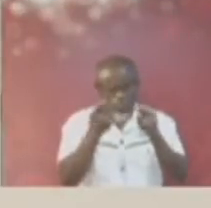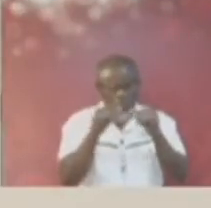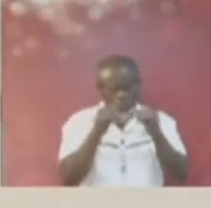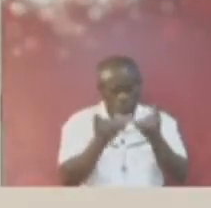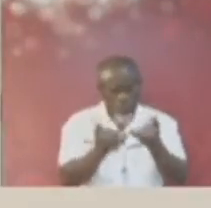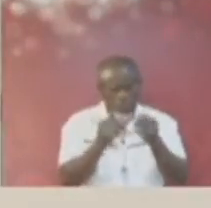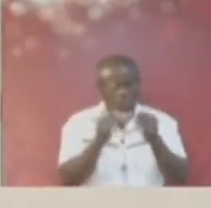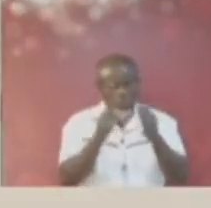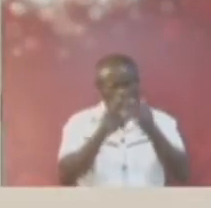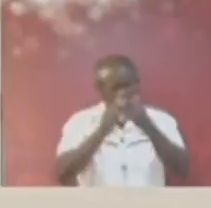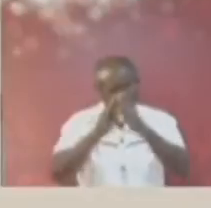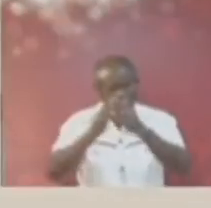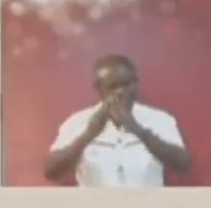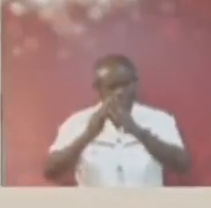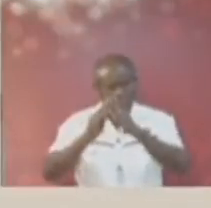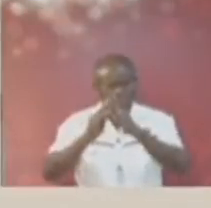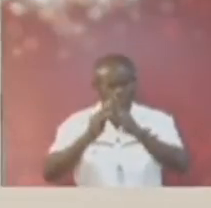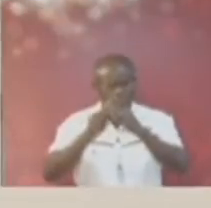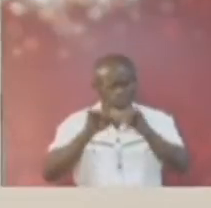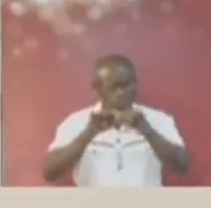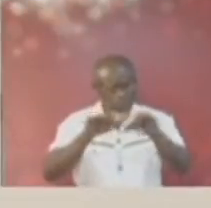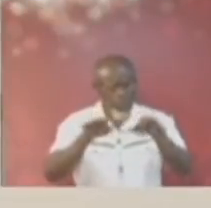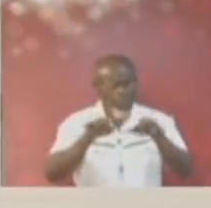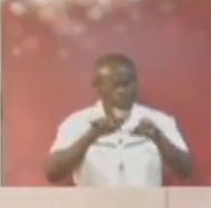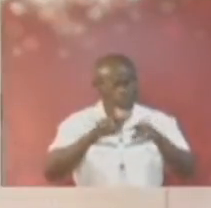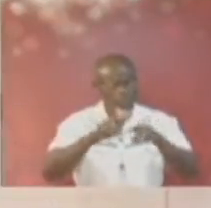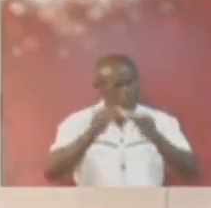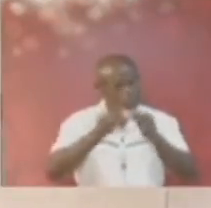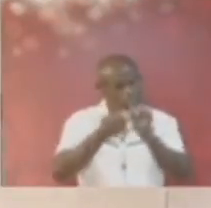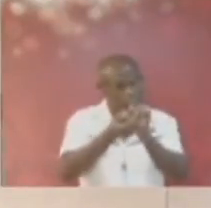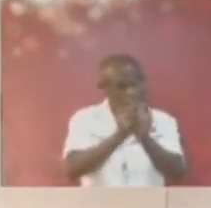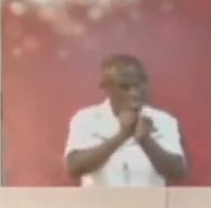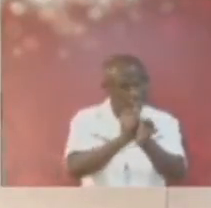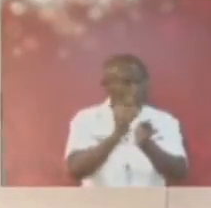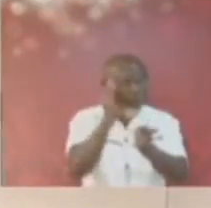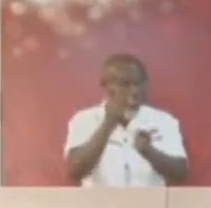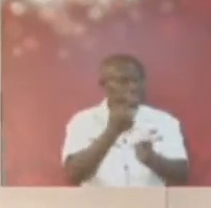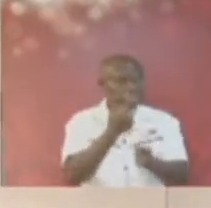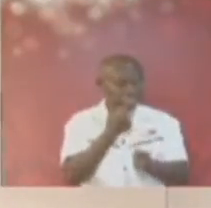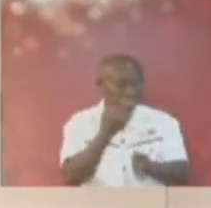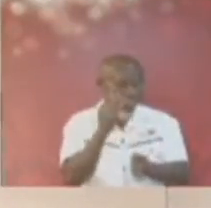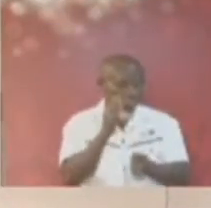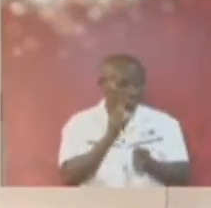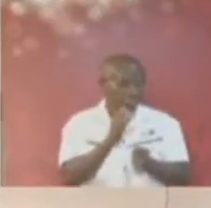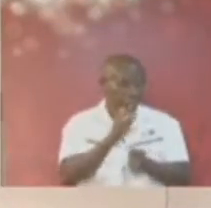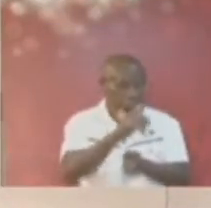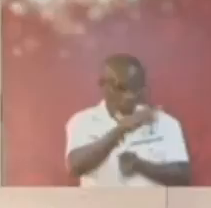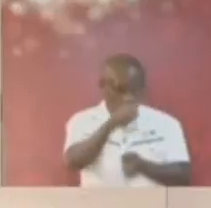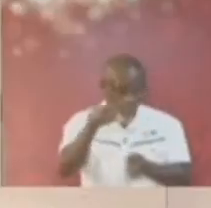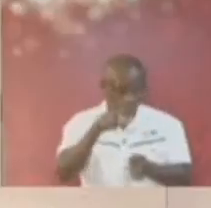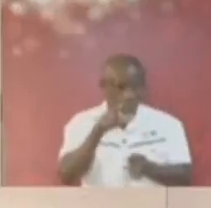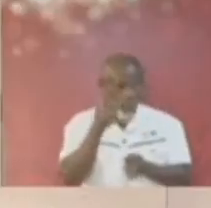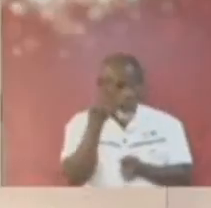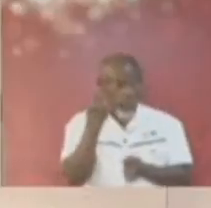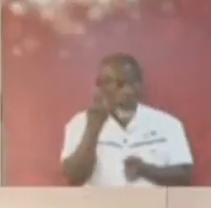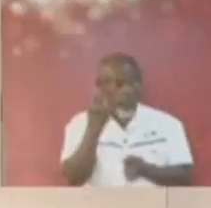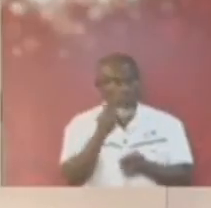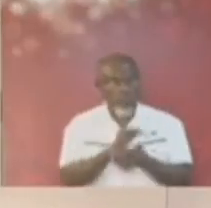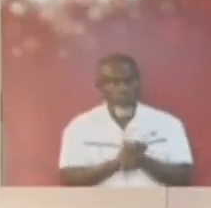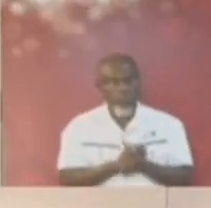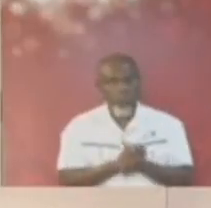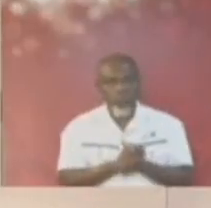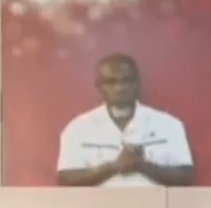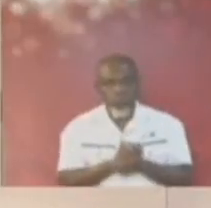population apprised as we get additional information. Thank you. We have an additional question from CNC3 now,